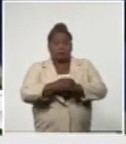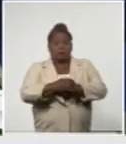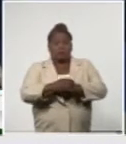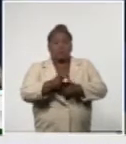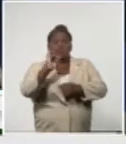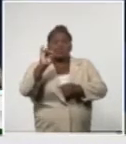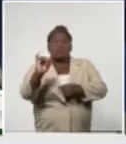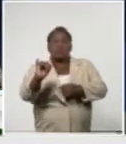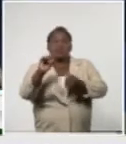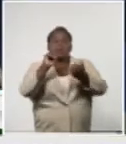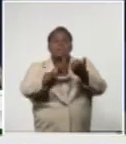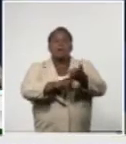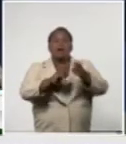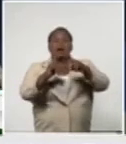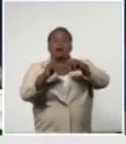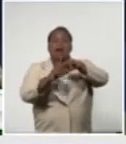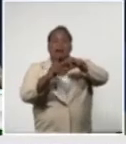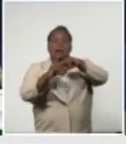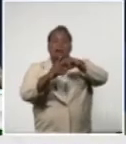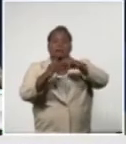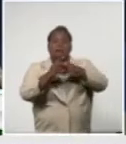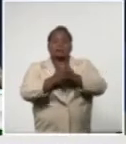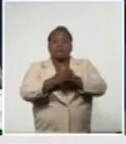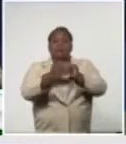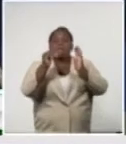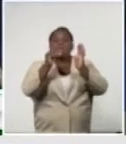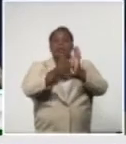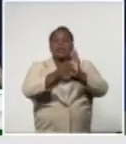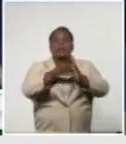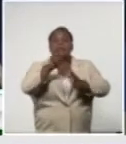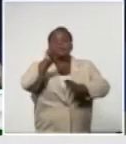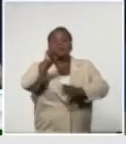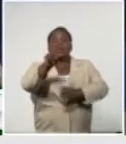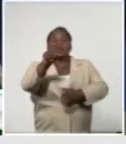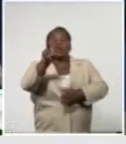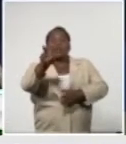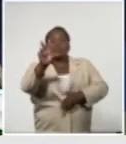2,184 samples in the Pedro Curie Tropical Medicine Institute,